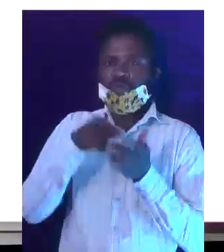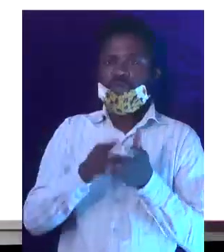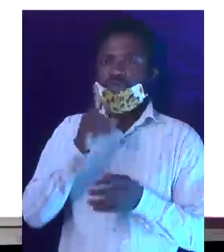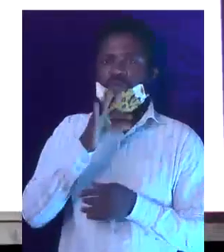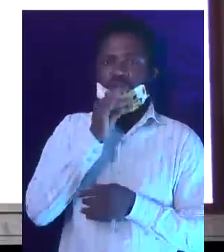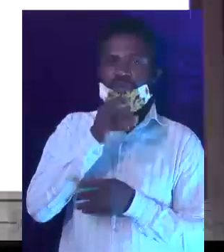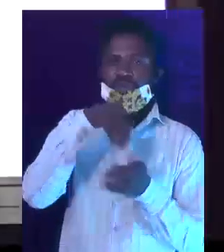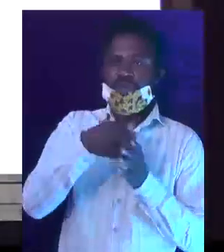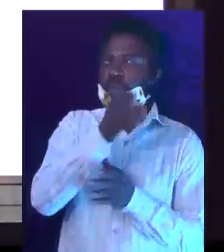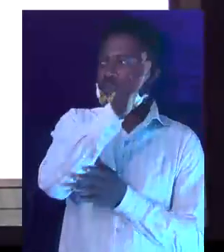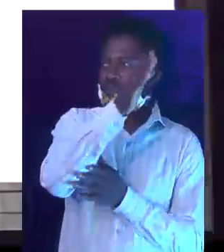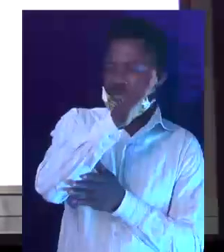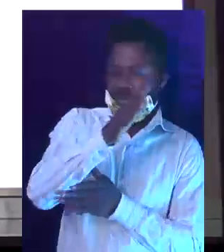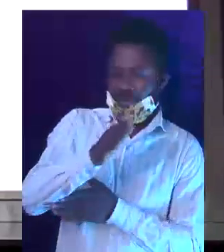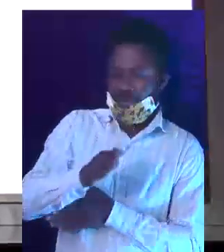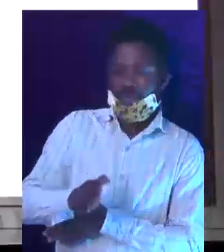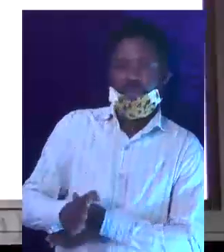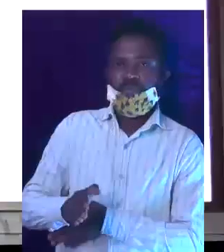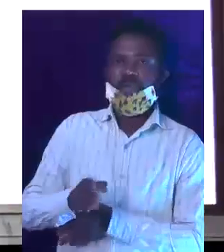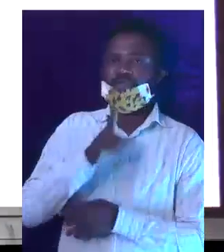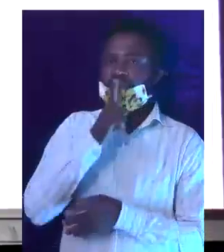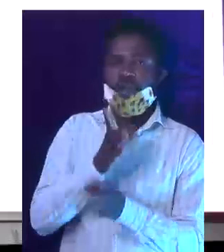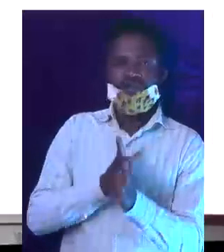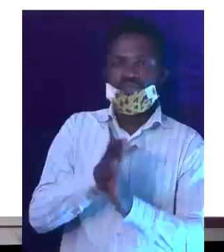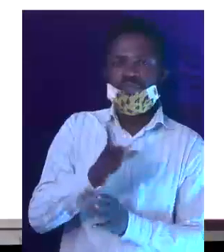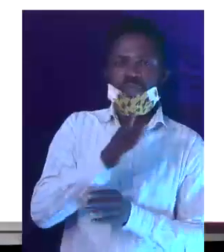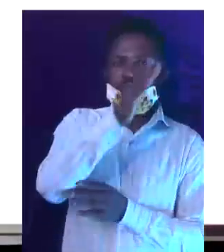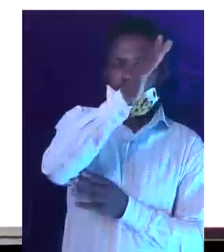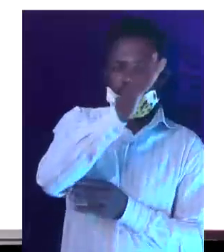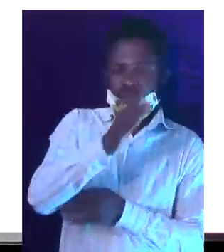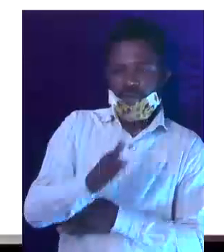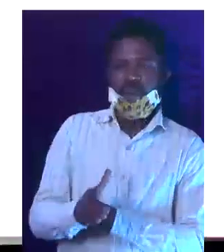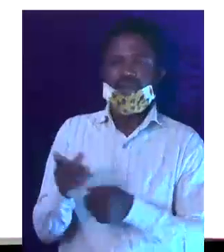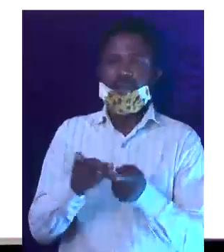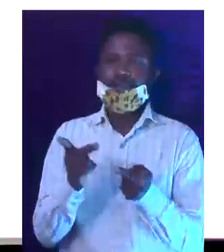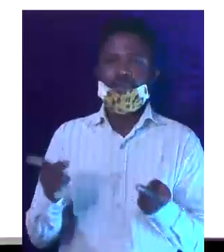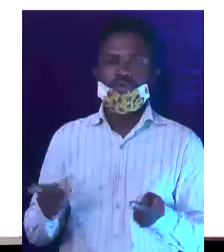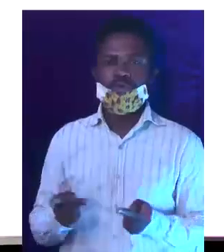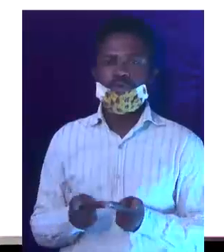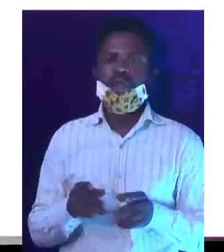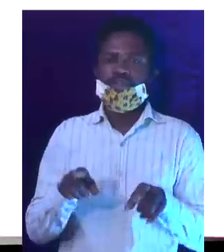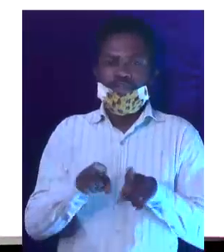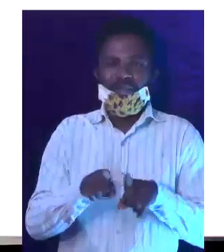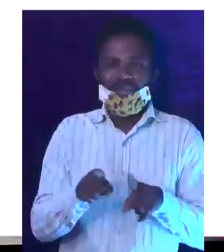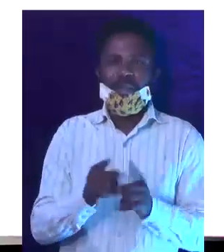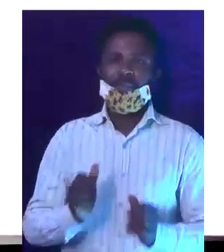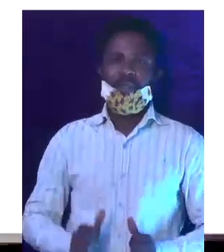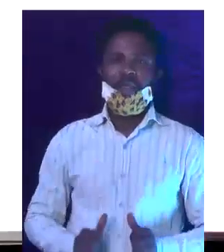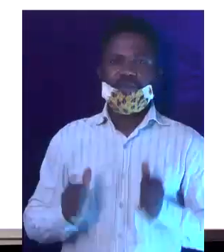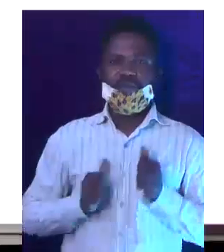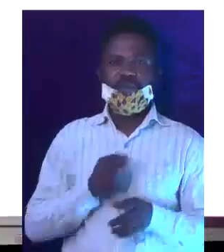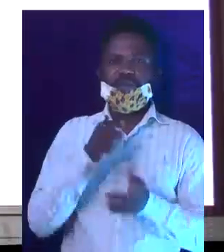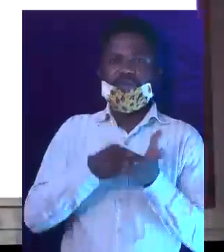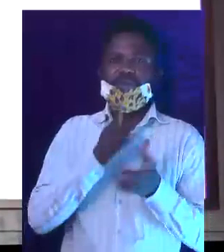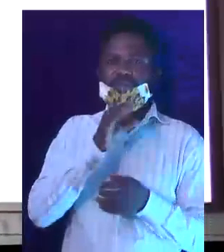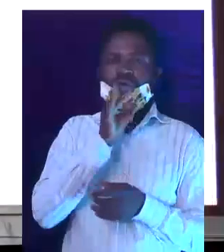in a slant position. Is in a slant position. It is not on a straight line, the same address. This one